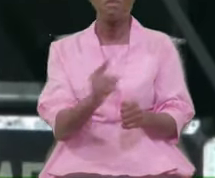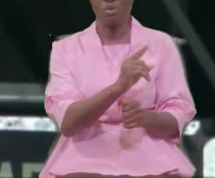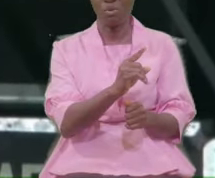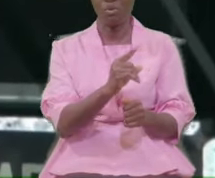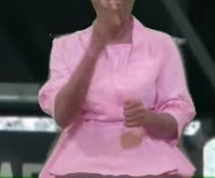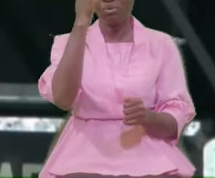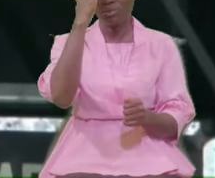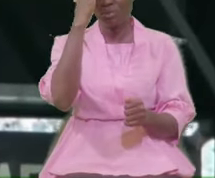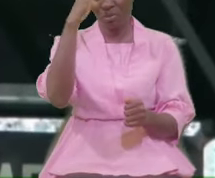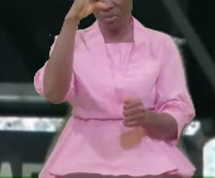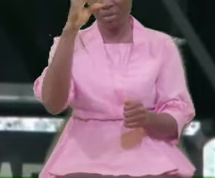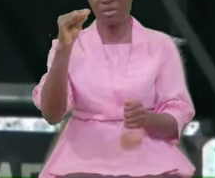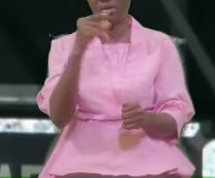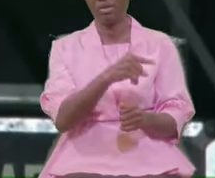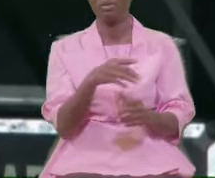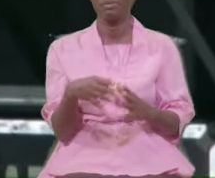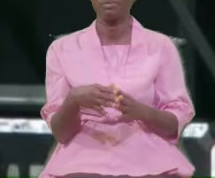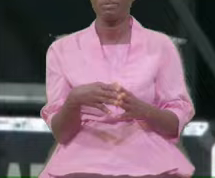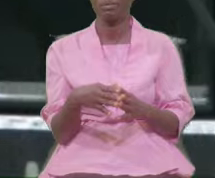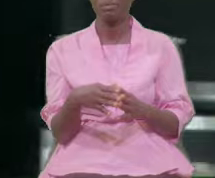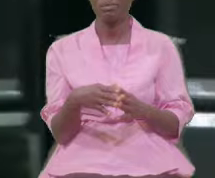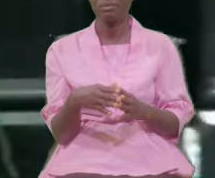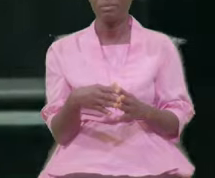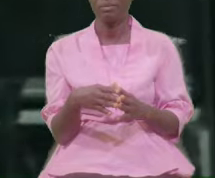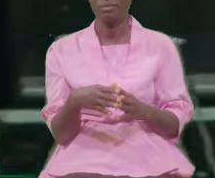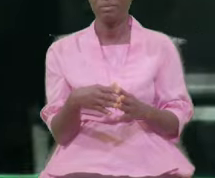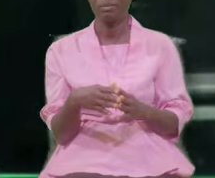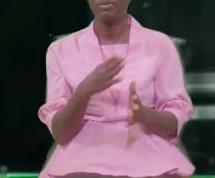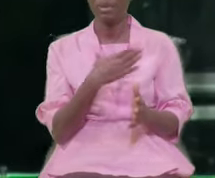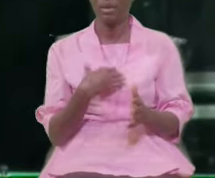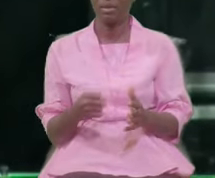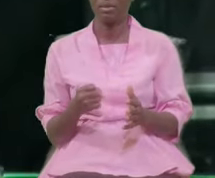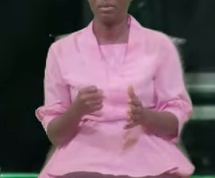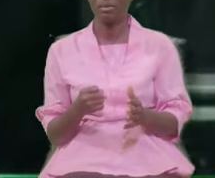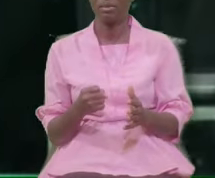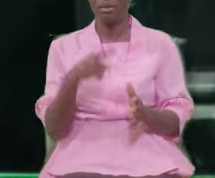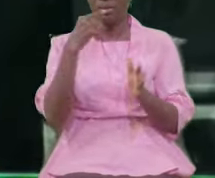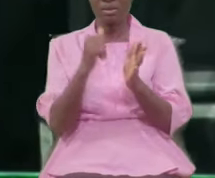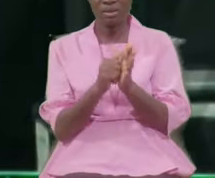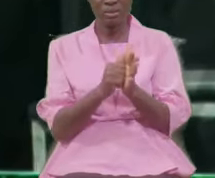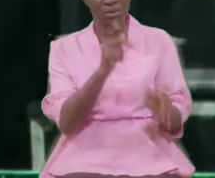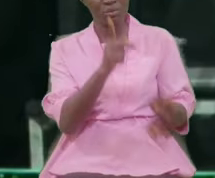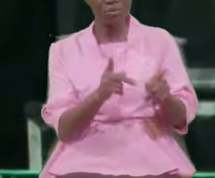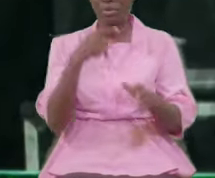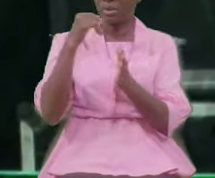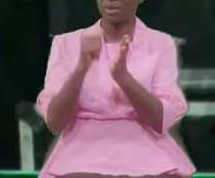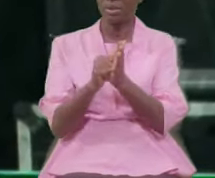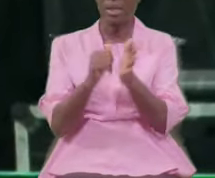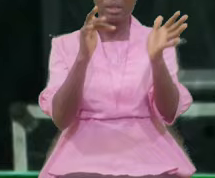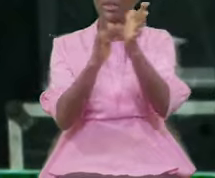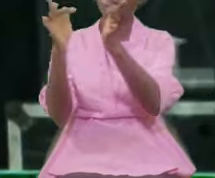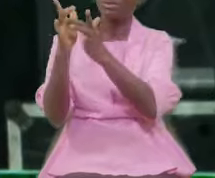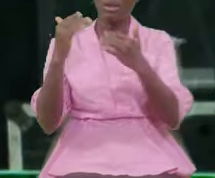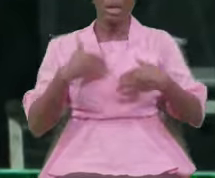a Jesus has gone to the house of peres